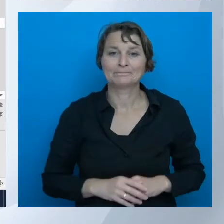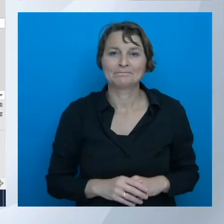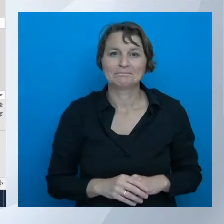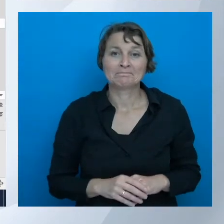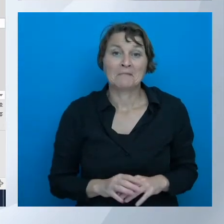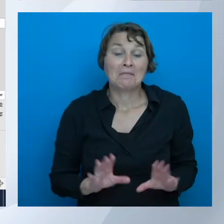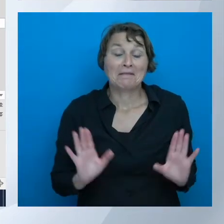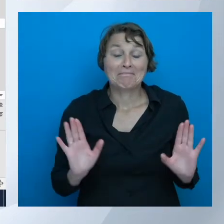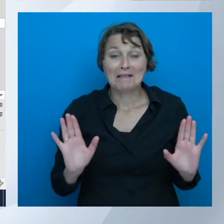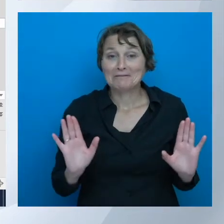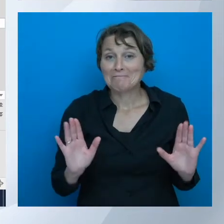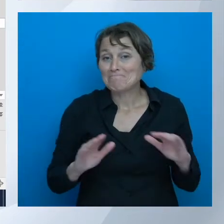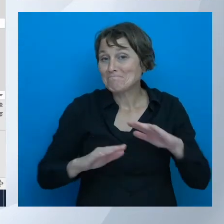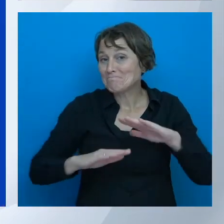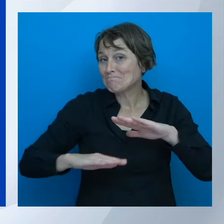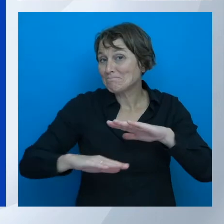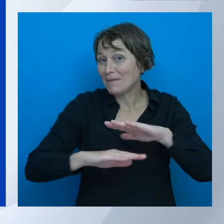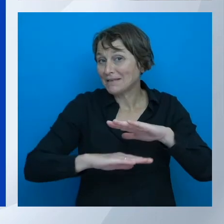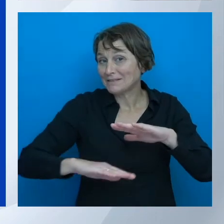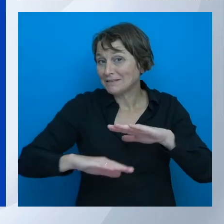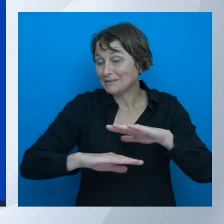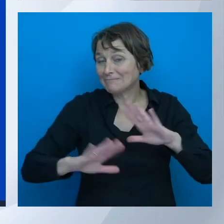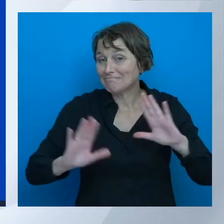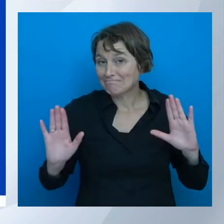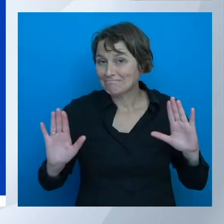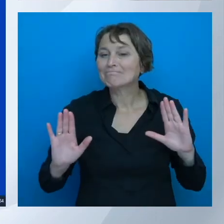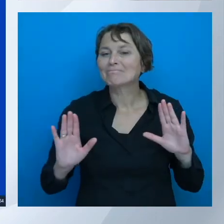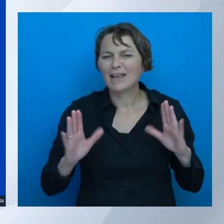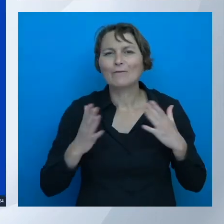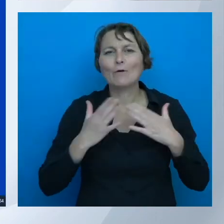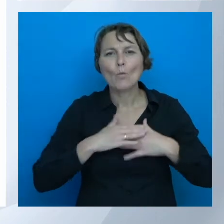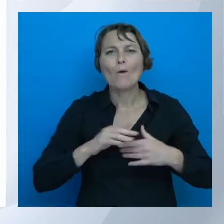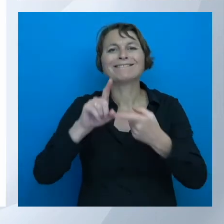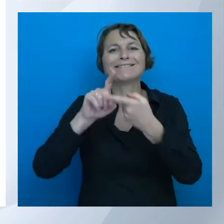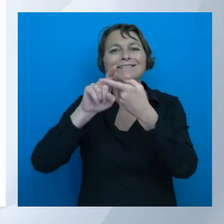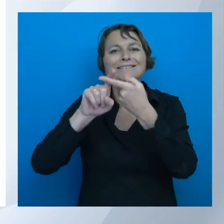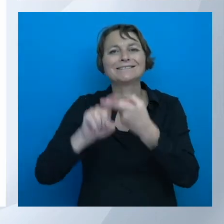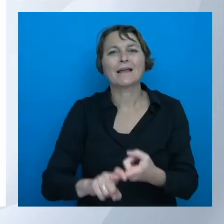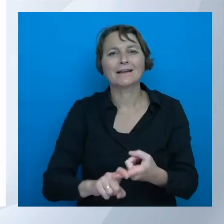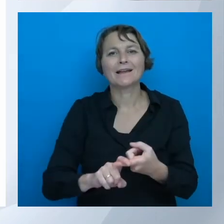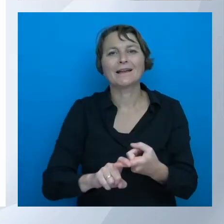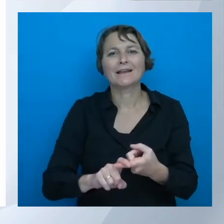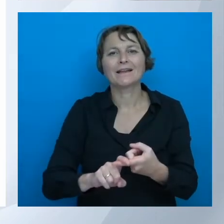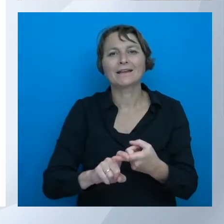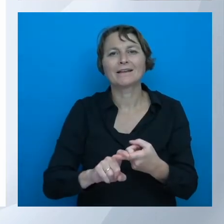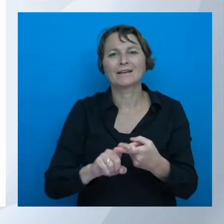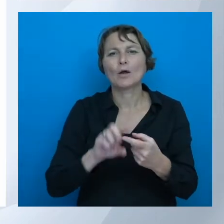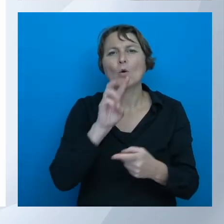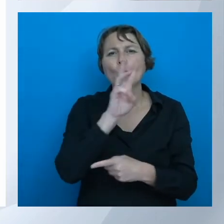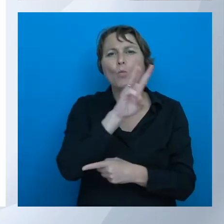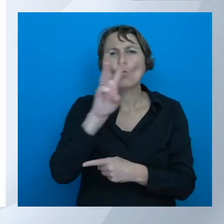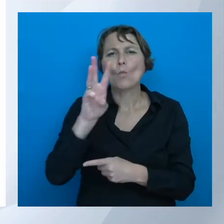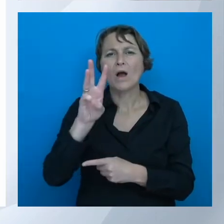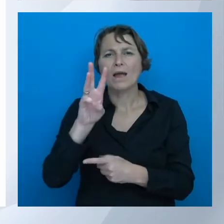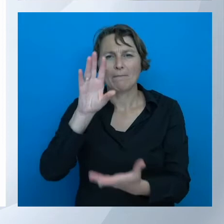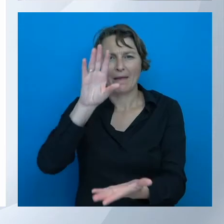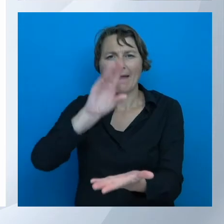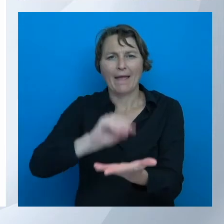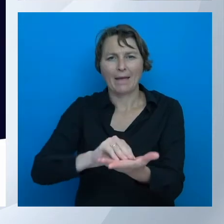basics when you talk about running a static web app. So it's just serving HTML.